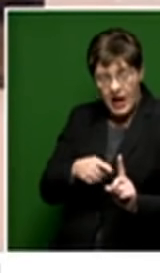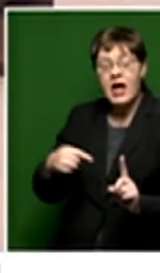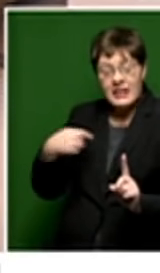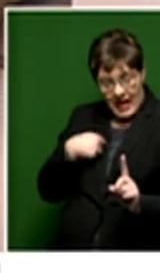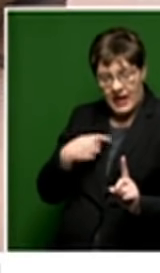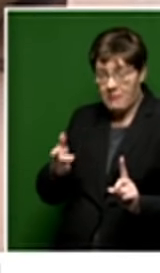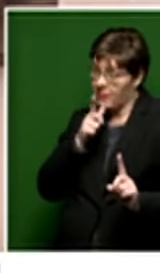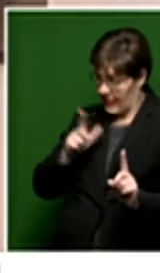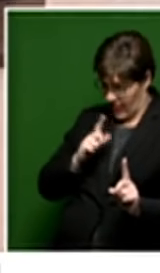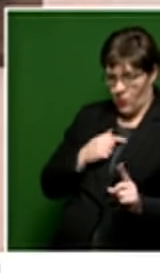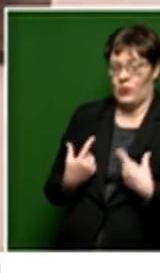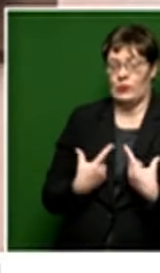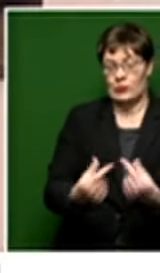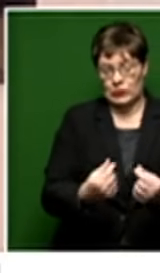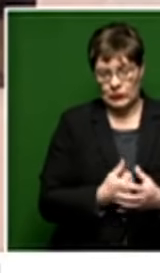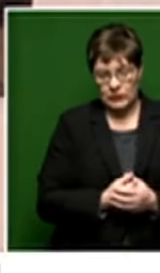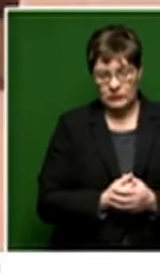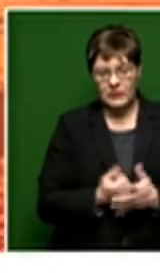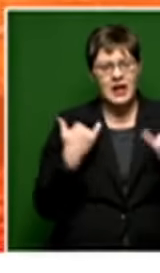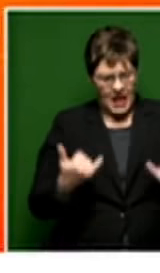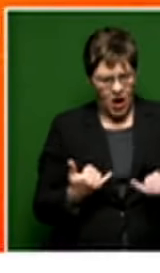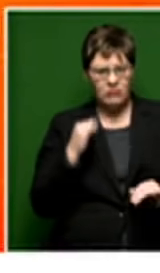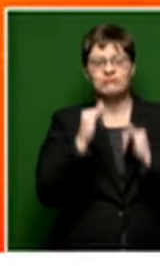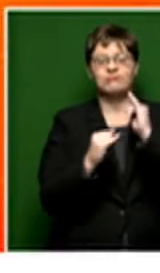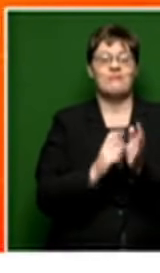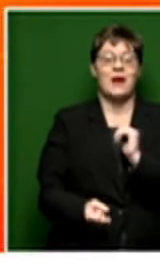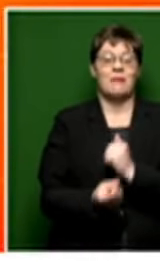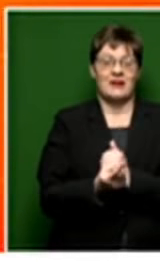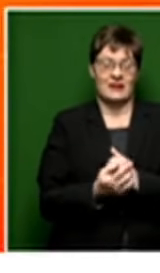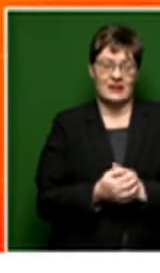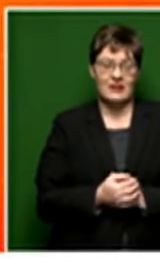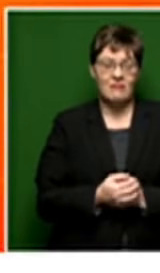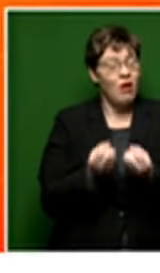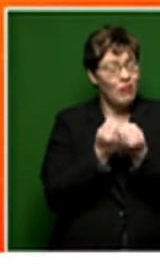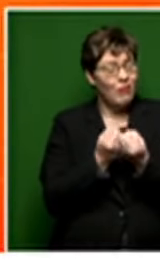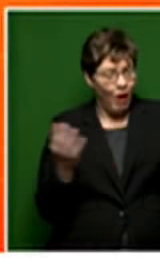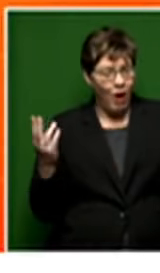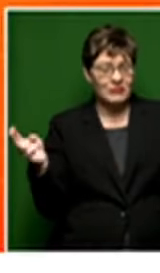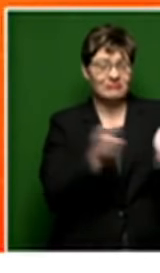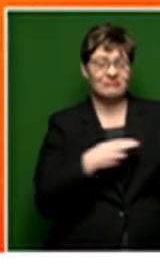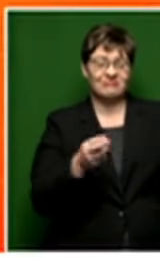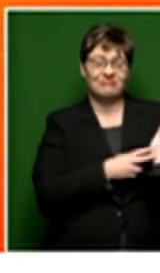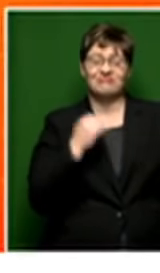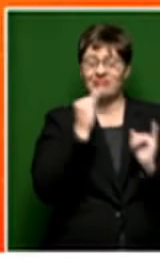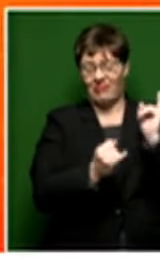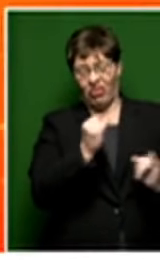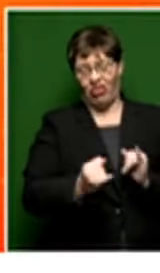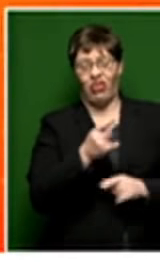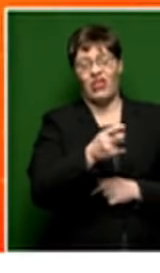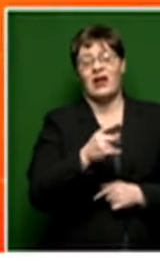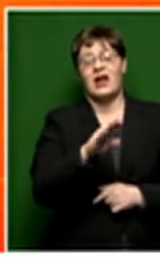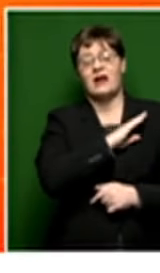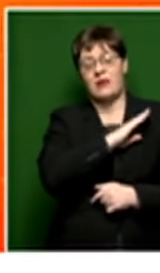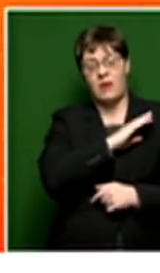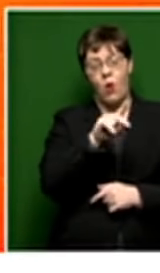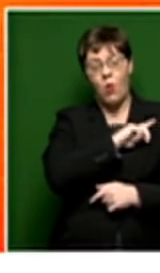and such an area. And that's where criticism comes in, because there has been a lot of criticism labelled against the